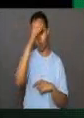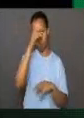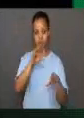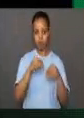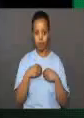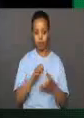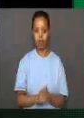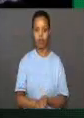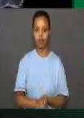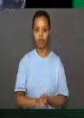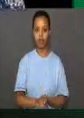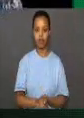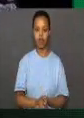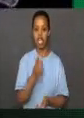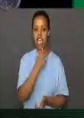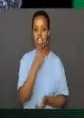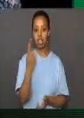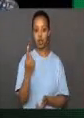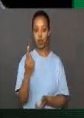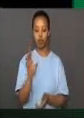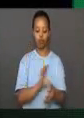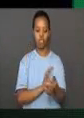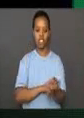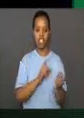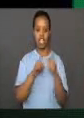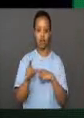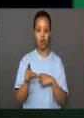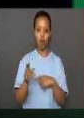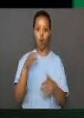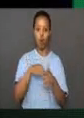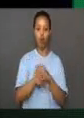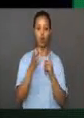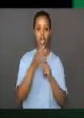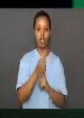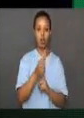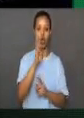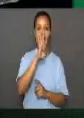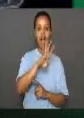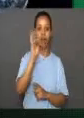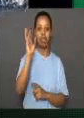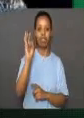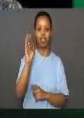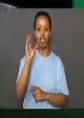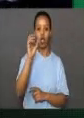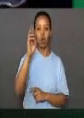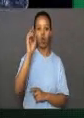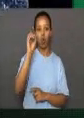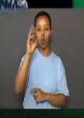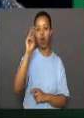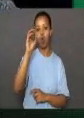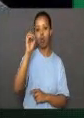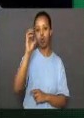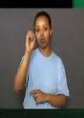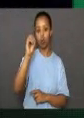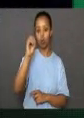father. Each of your cells contains 46 chromosomes, so you